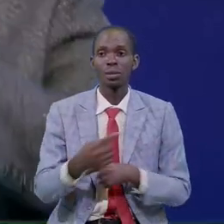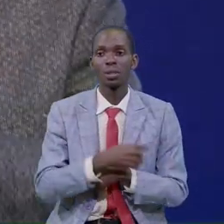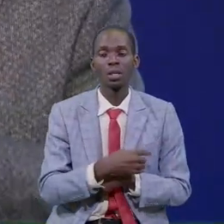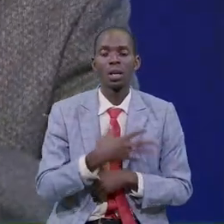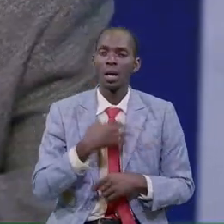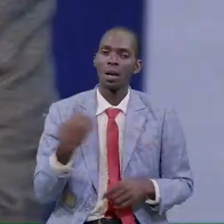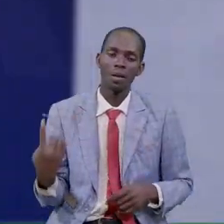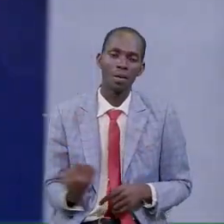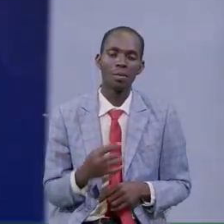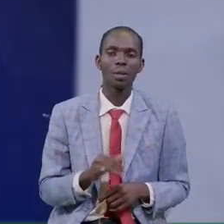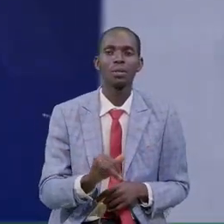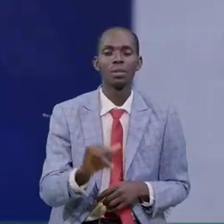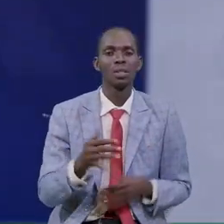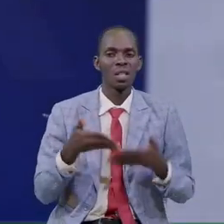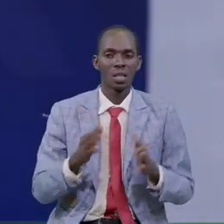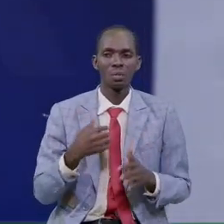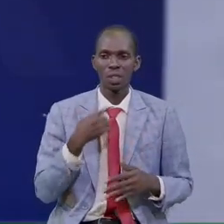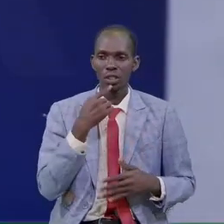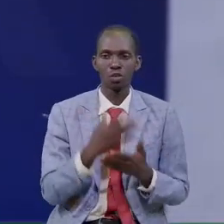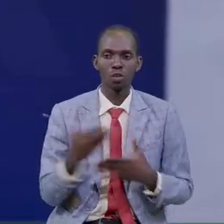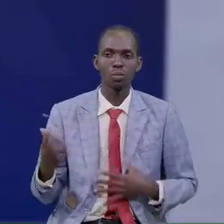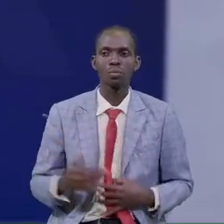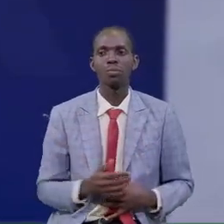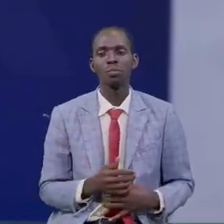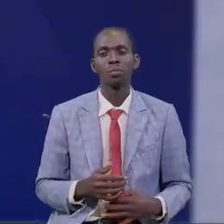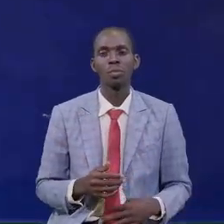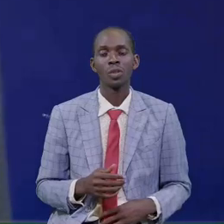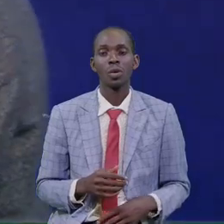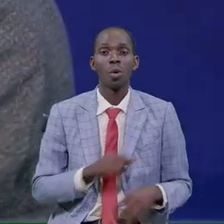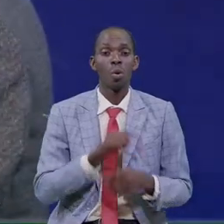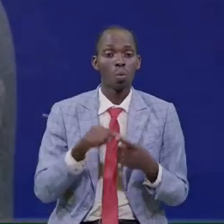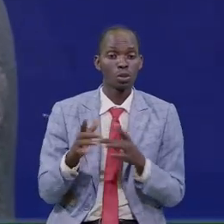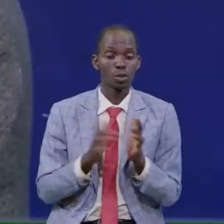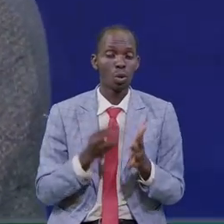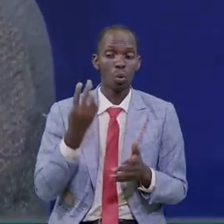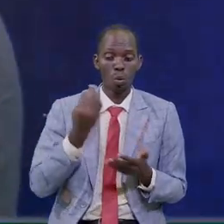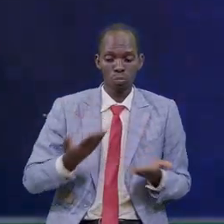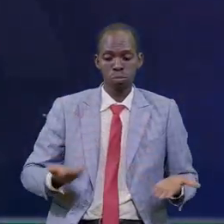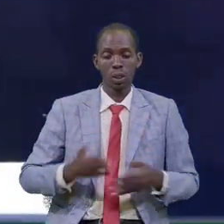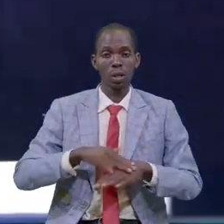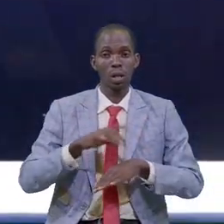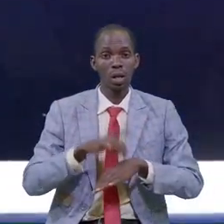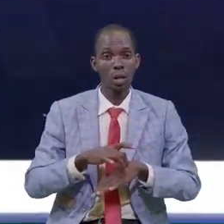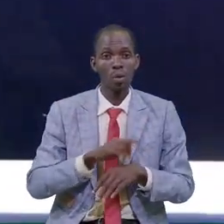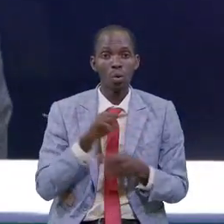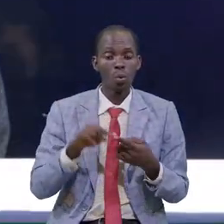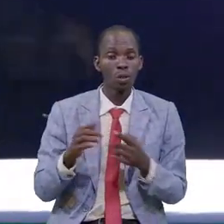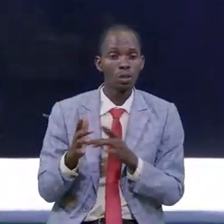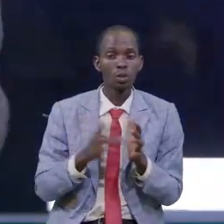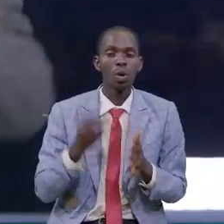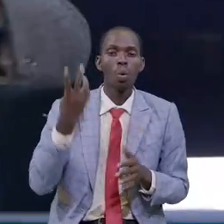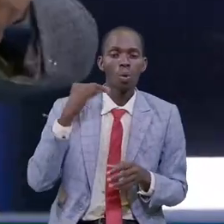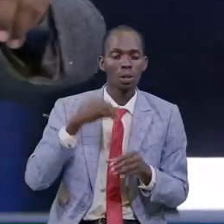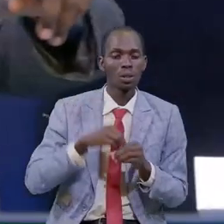Let me tell you something. When Jesus was on earth, Jésus était sur terre, when he was in Nazareth, he was